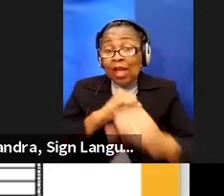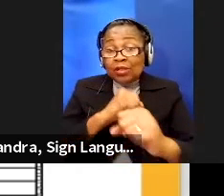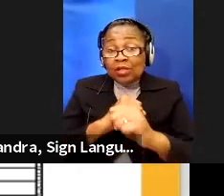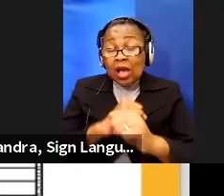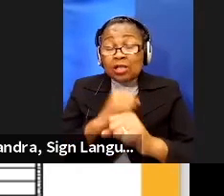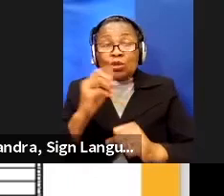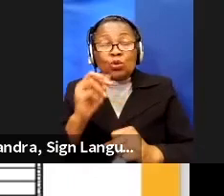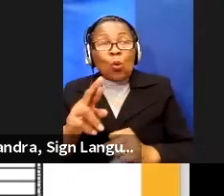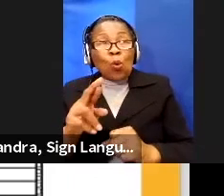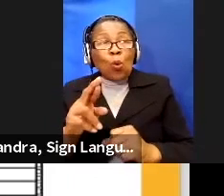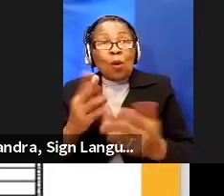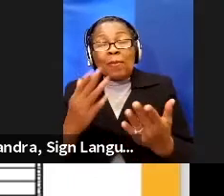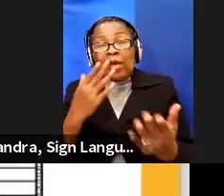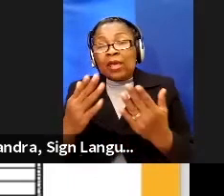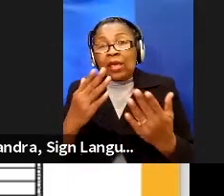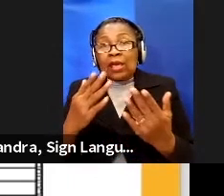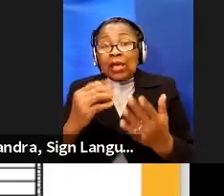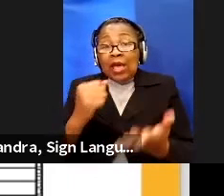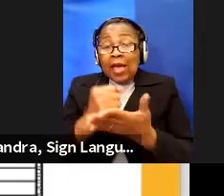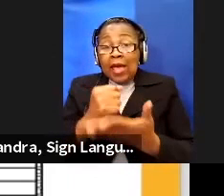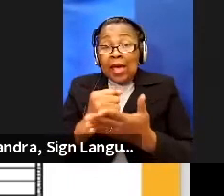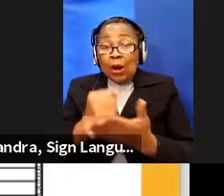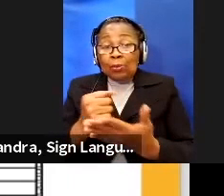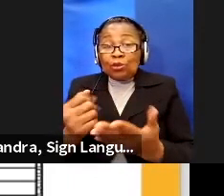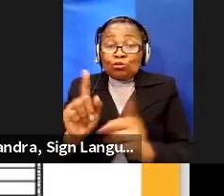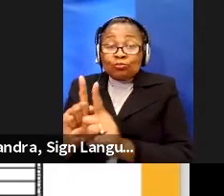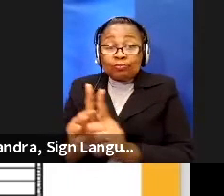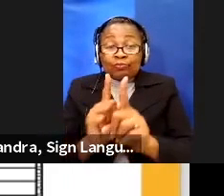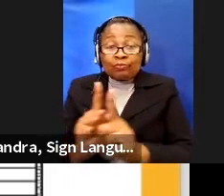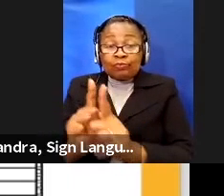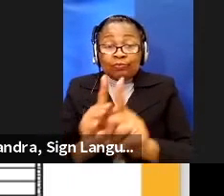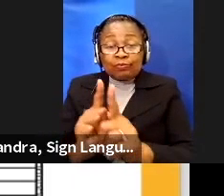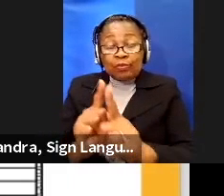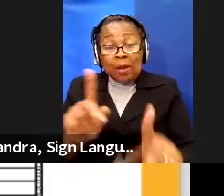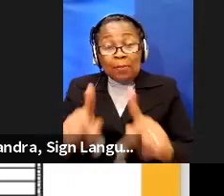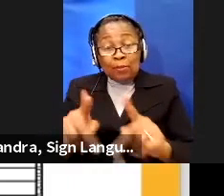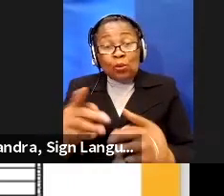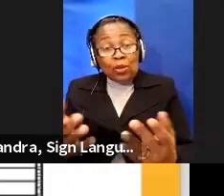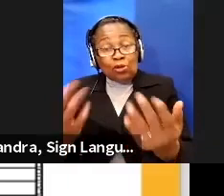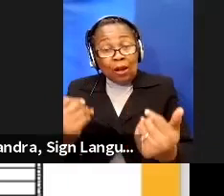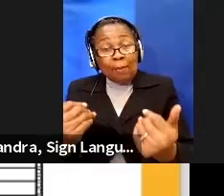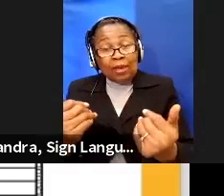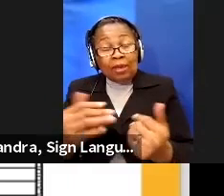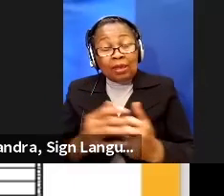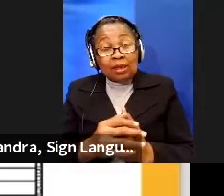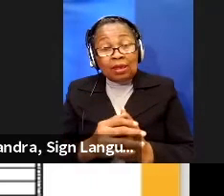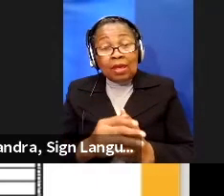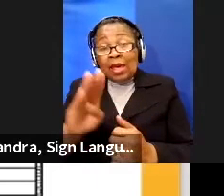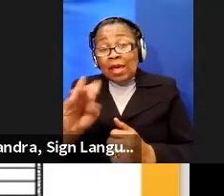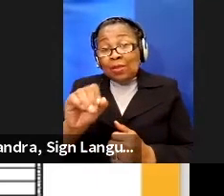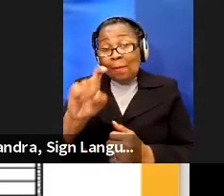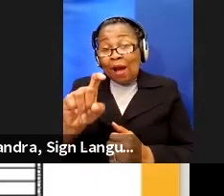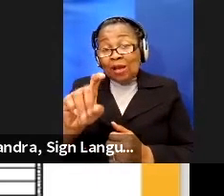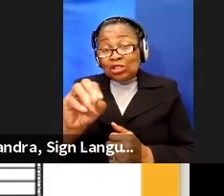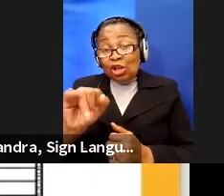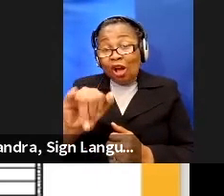to maybe help usher in people that are coming. In the box office, make sure that